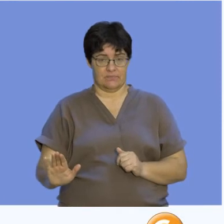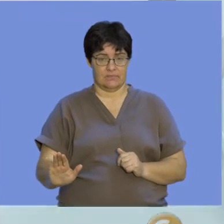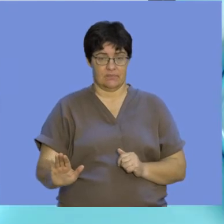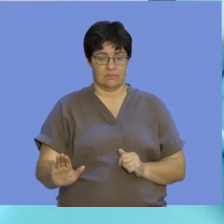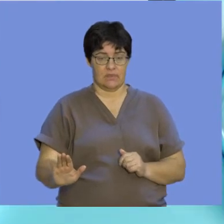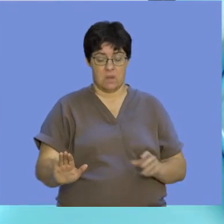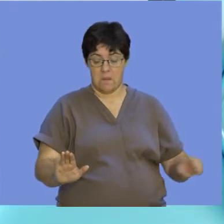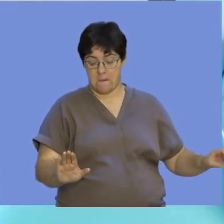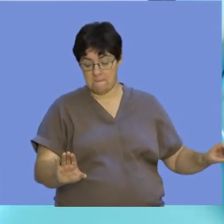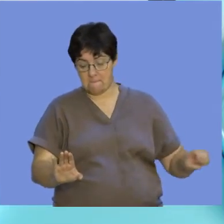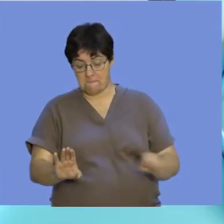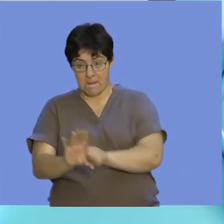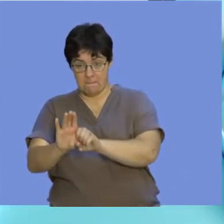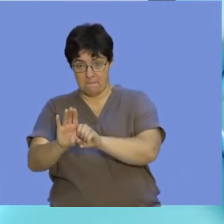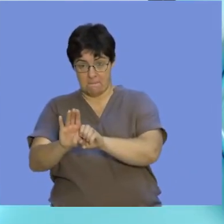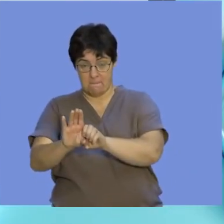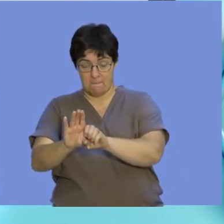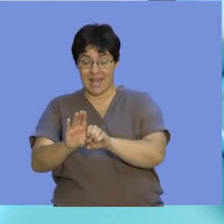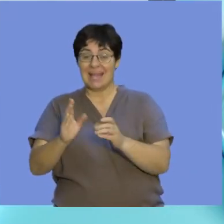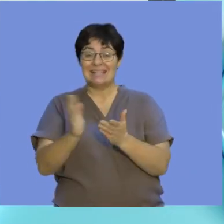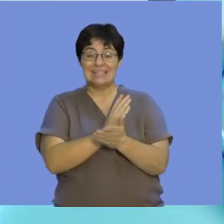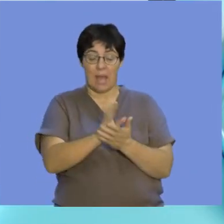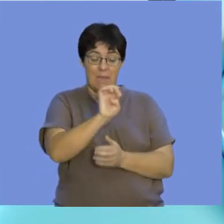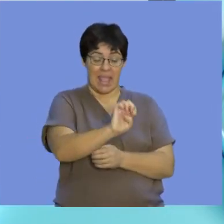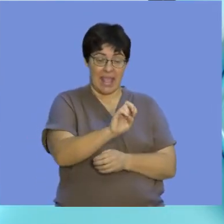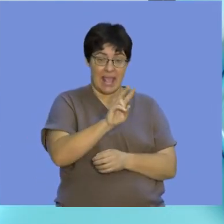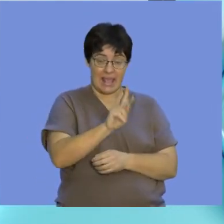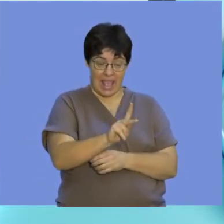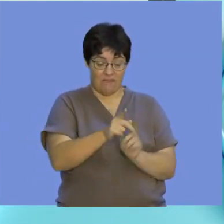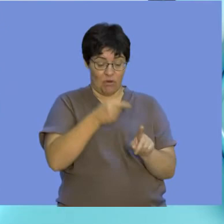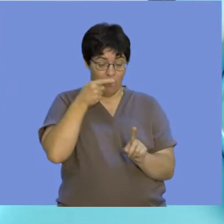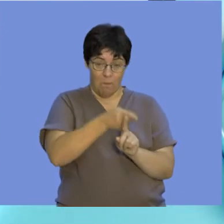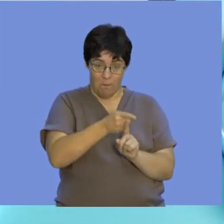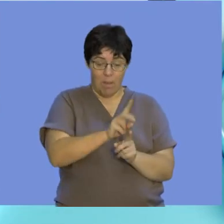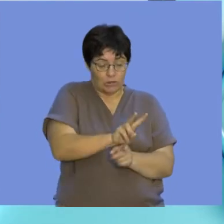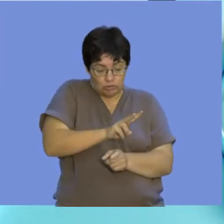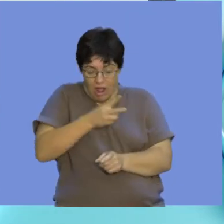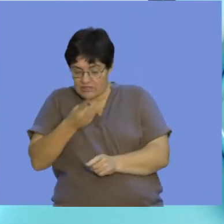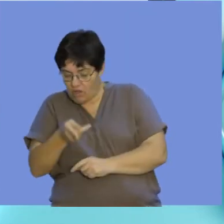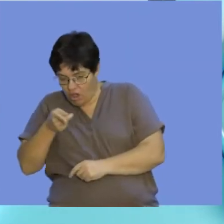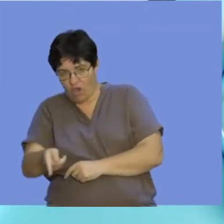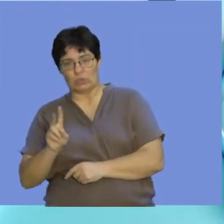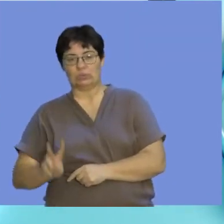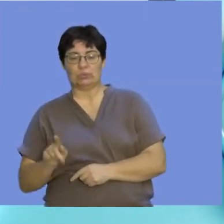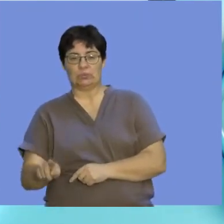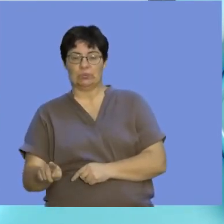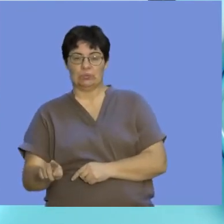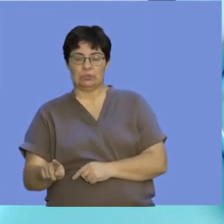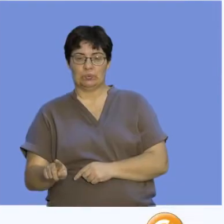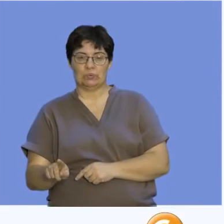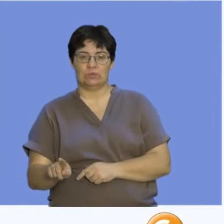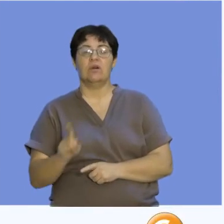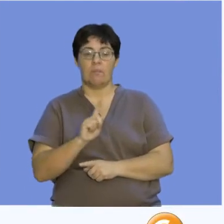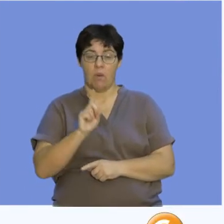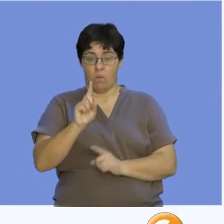it hits number 2, some of the kinetic energy from number 1 gets transferred to number 2. Number 1 keeps